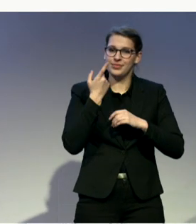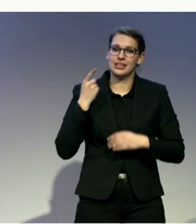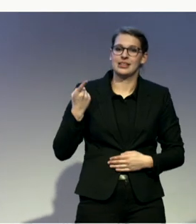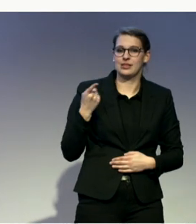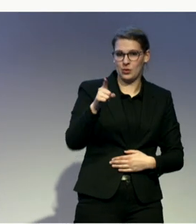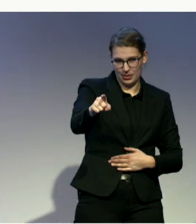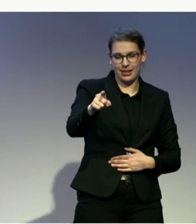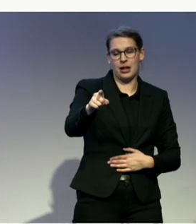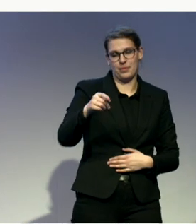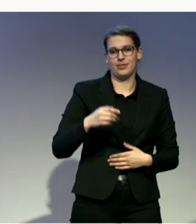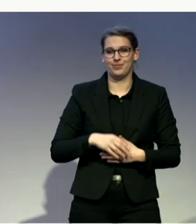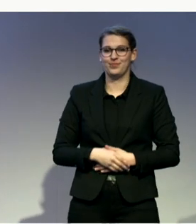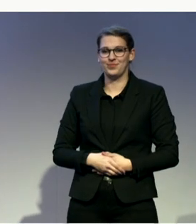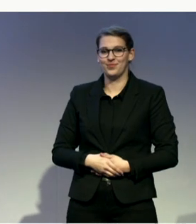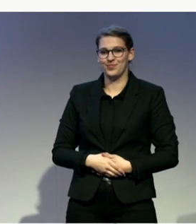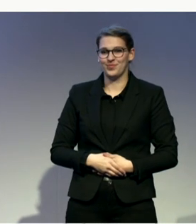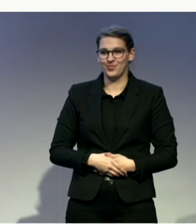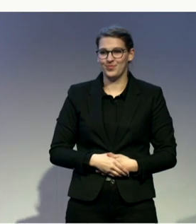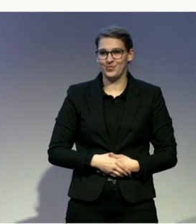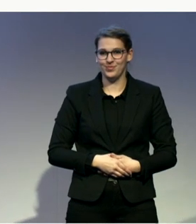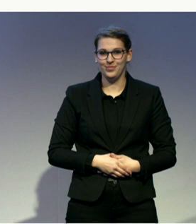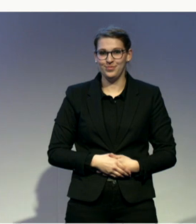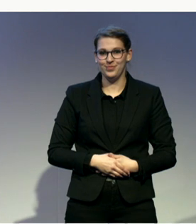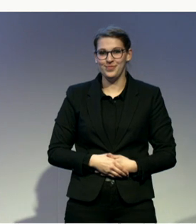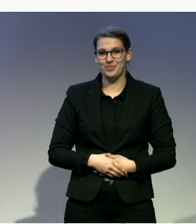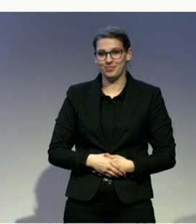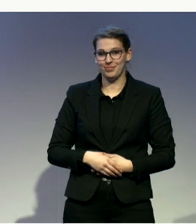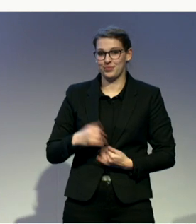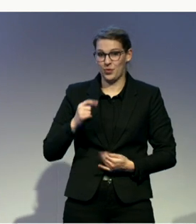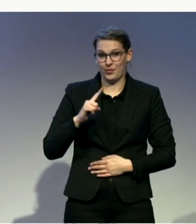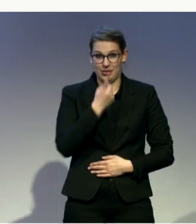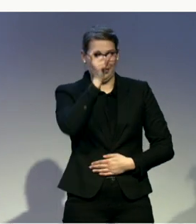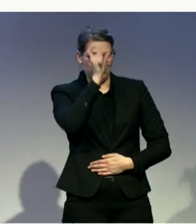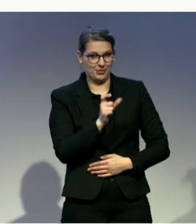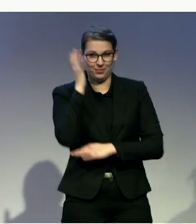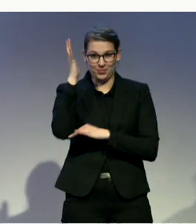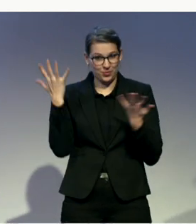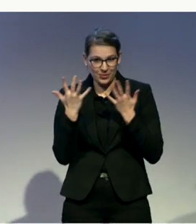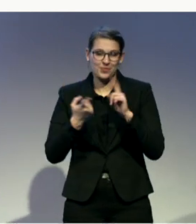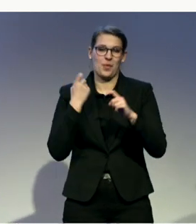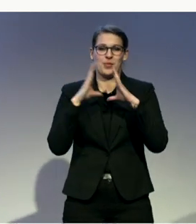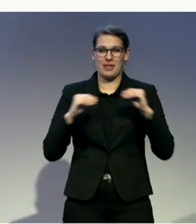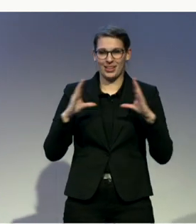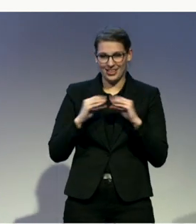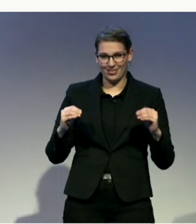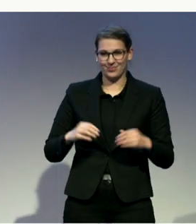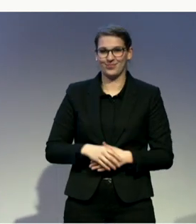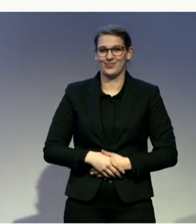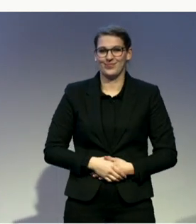case from our first speaker from Romania. So we have with us